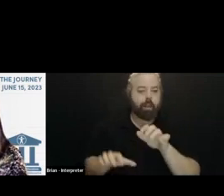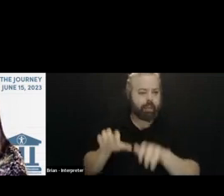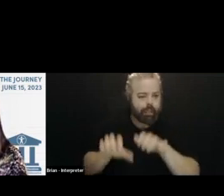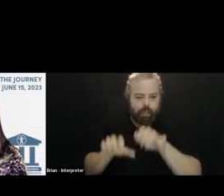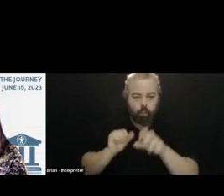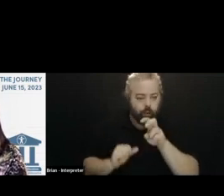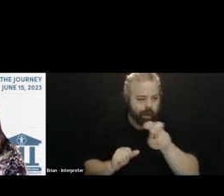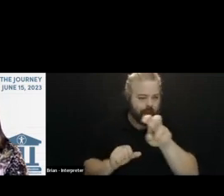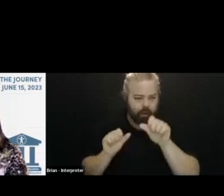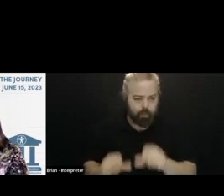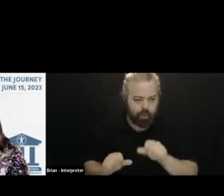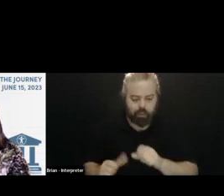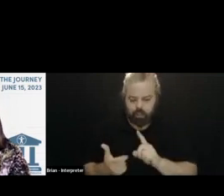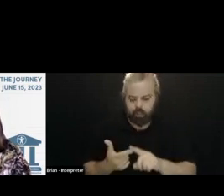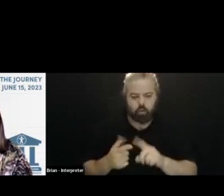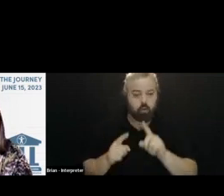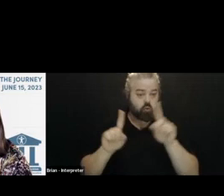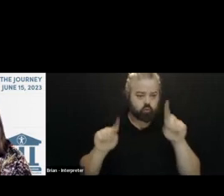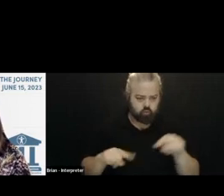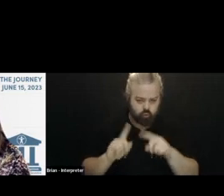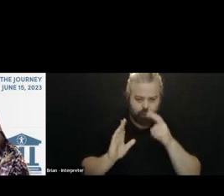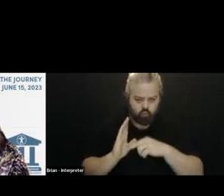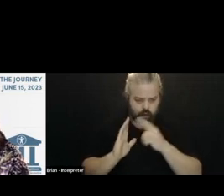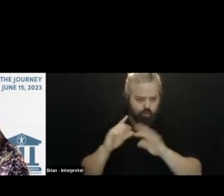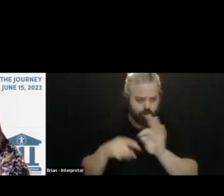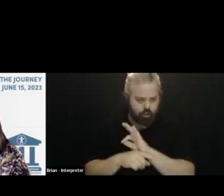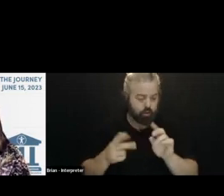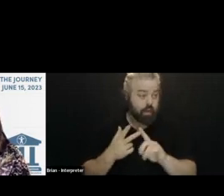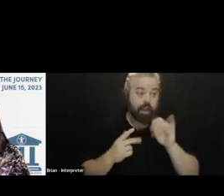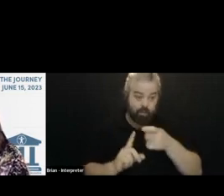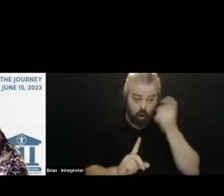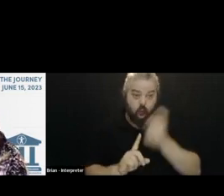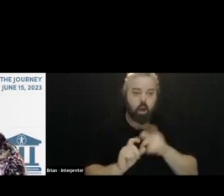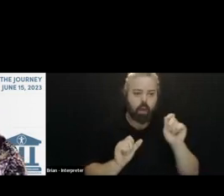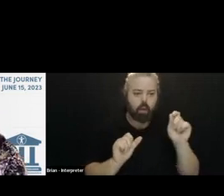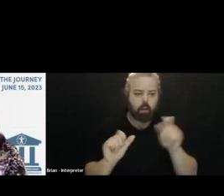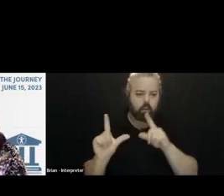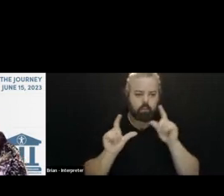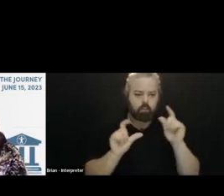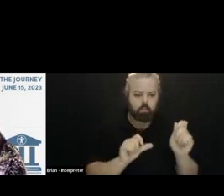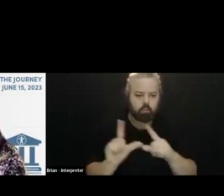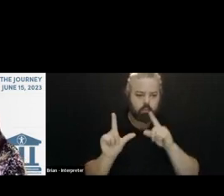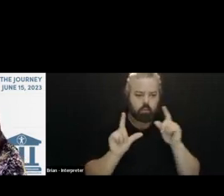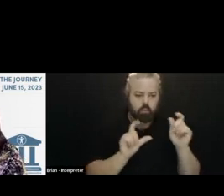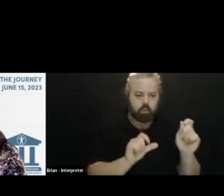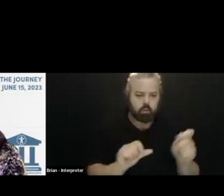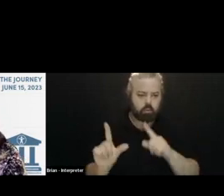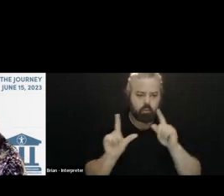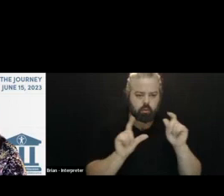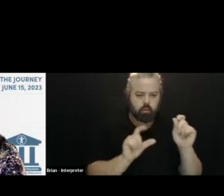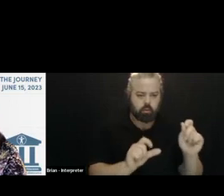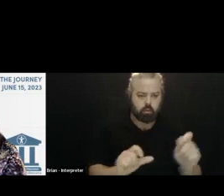screen reader functionality. If it auto rotates like this, it's very distracting. There must be a way to